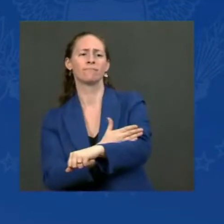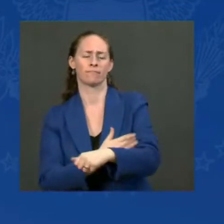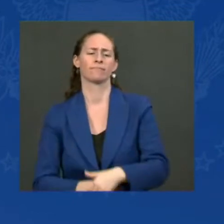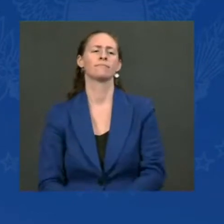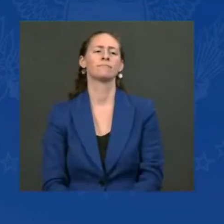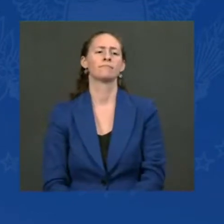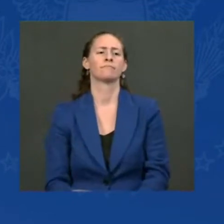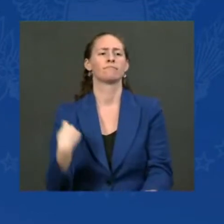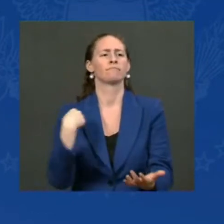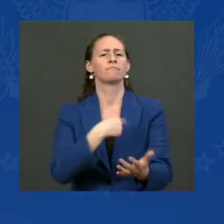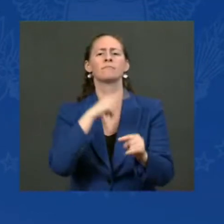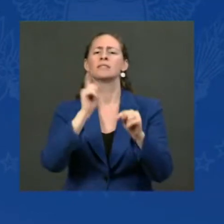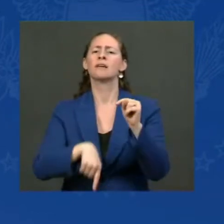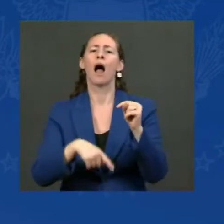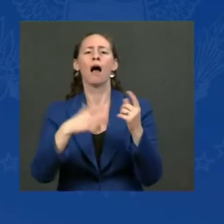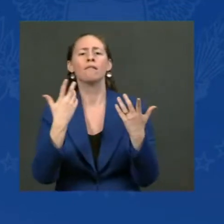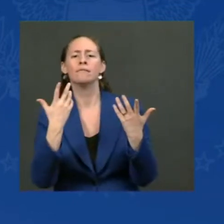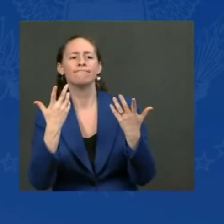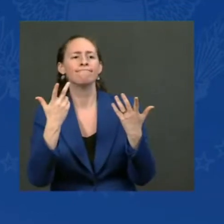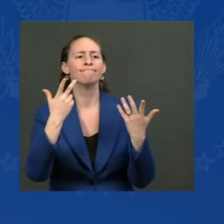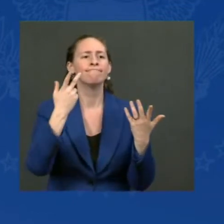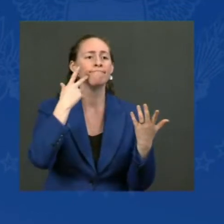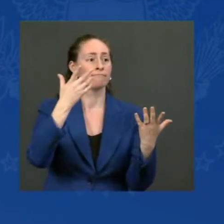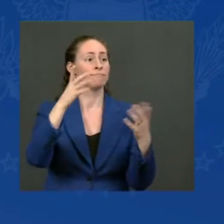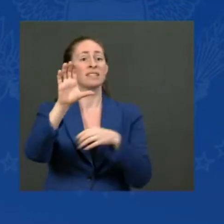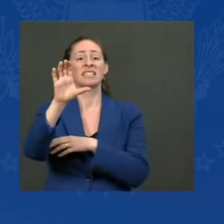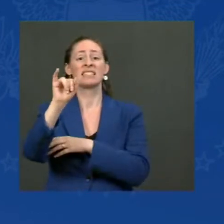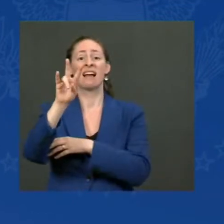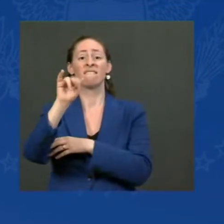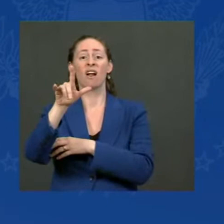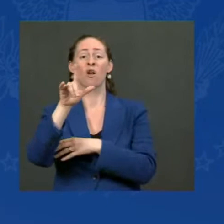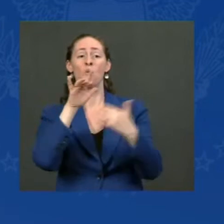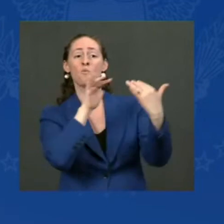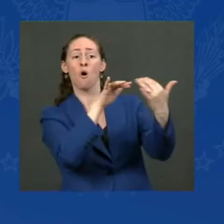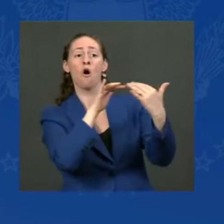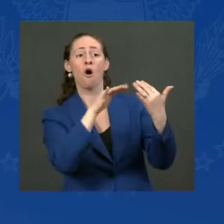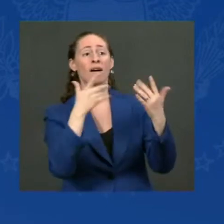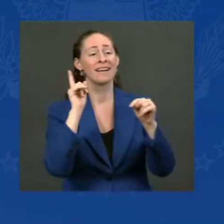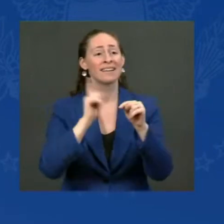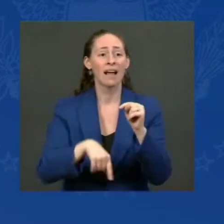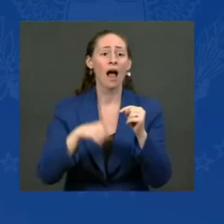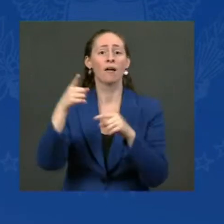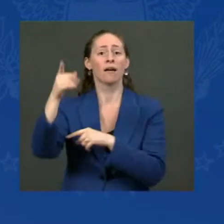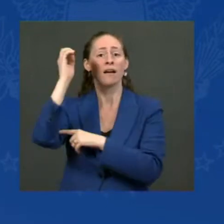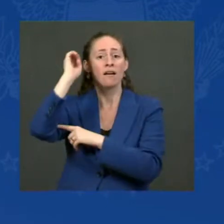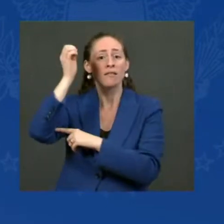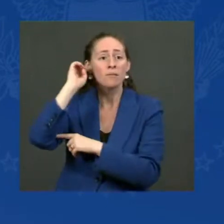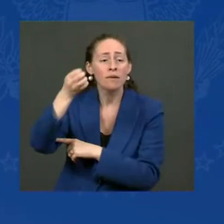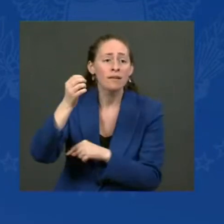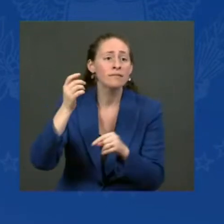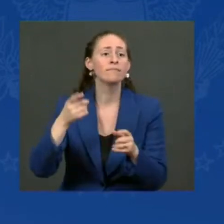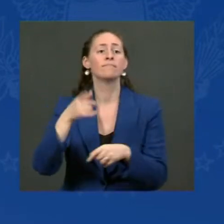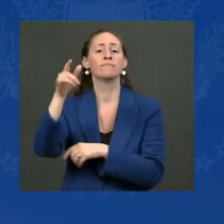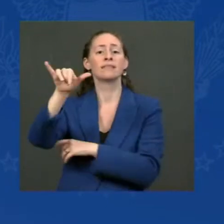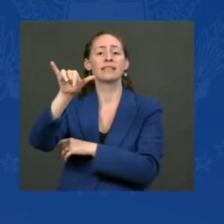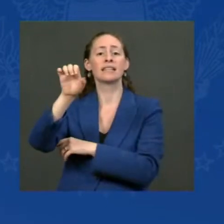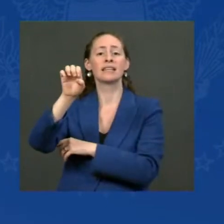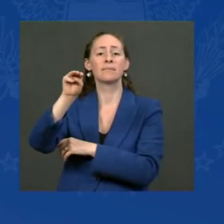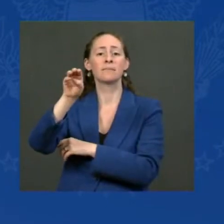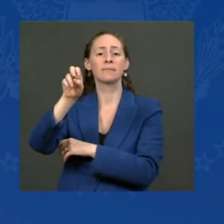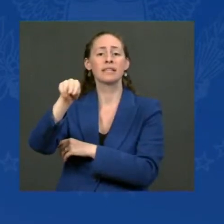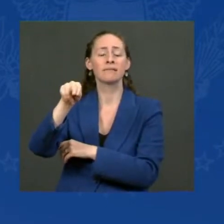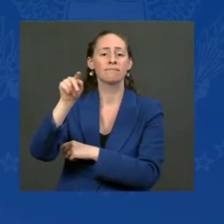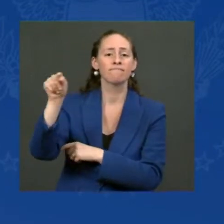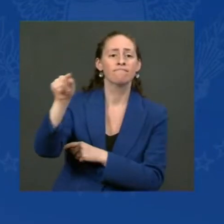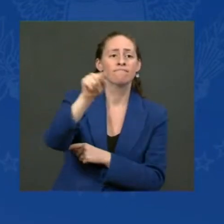solving raging civil conflicts, including in Ethiopia and Yemen, where fighting between